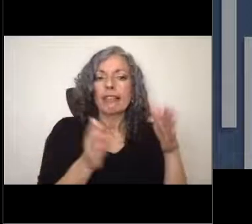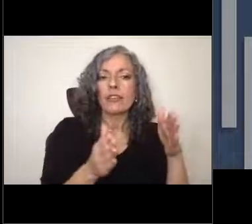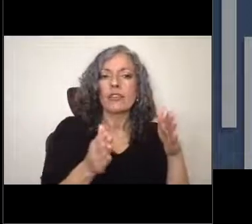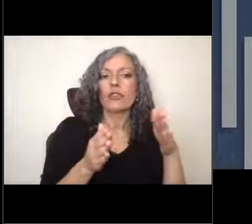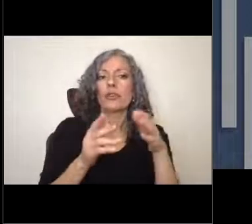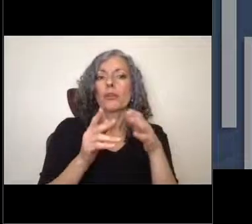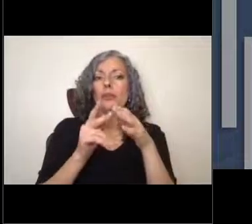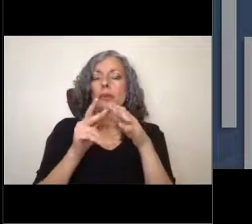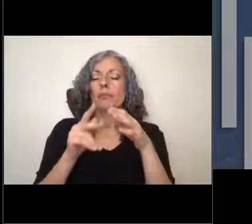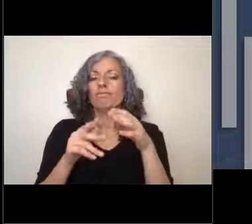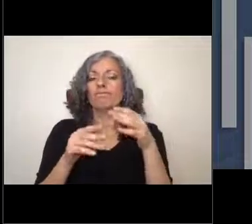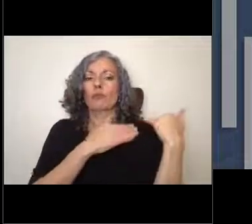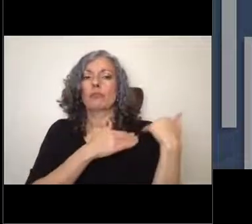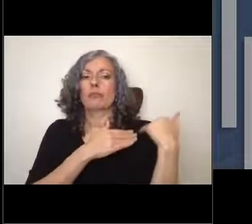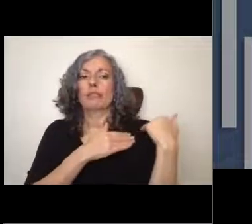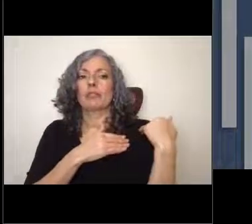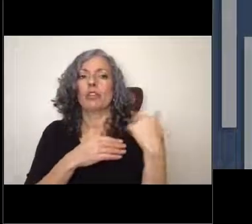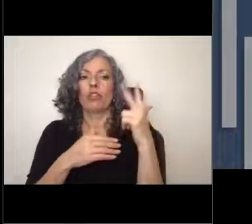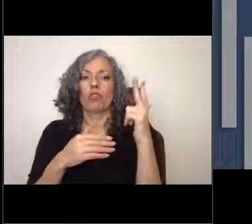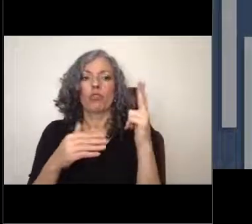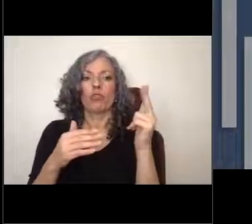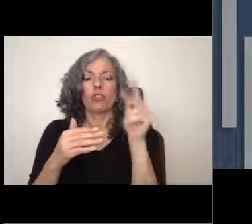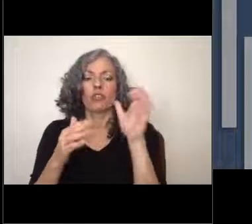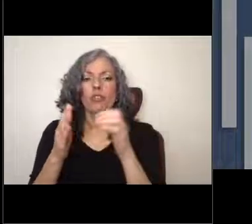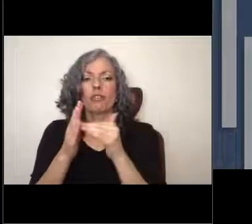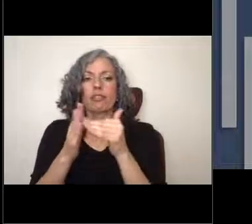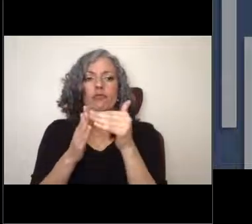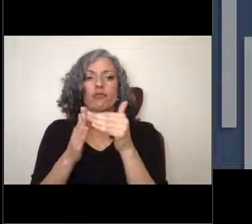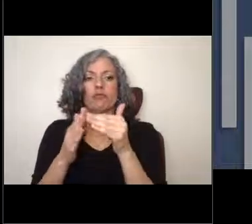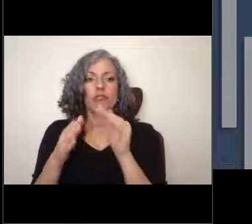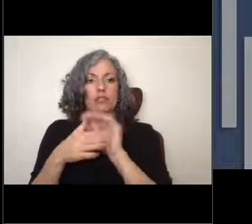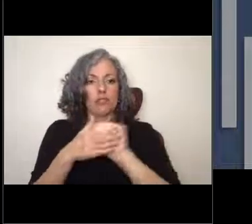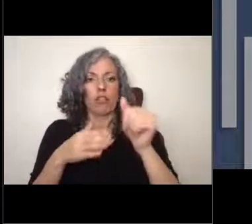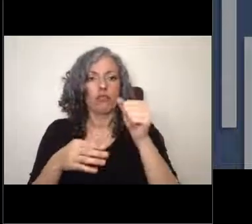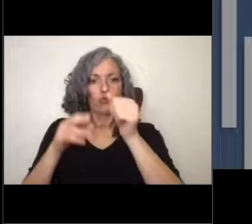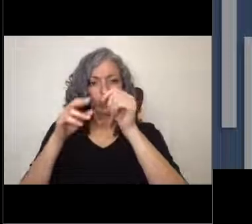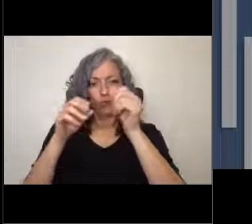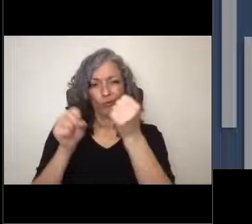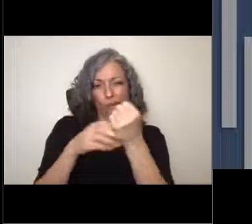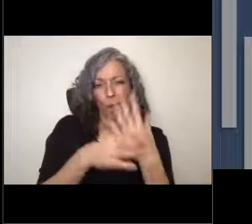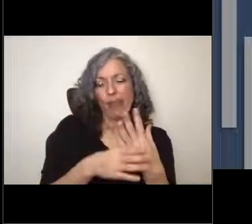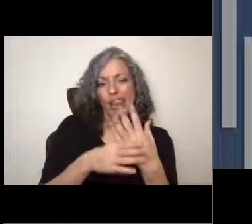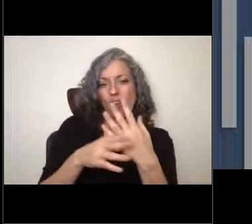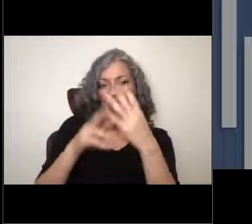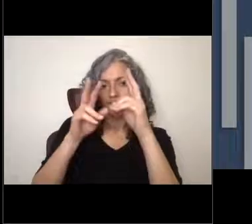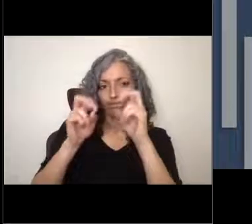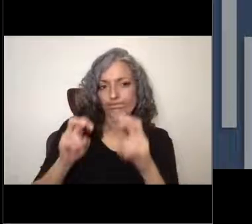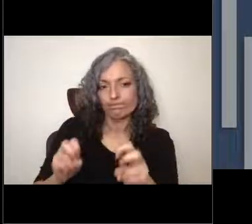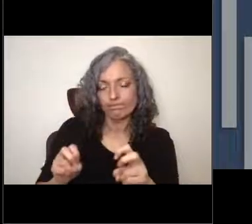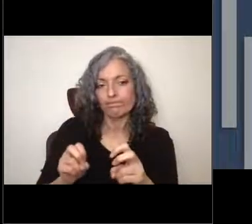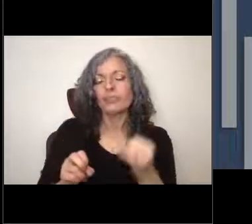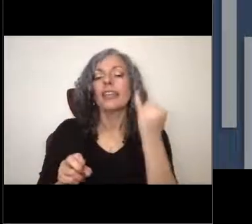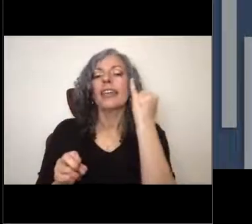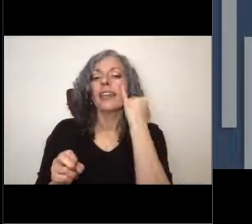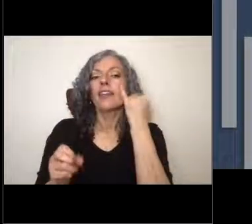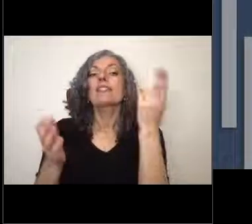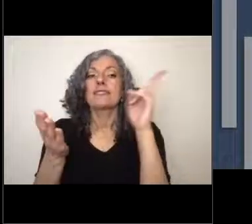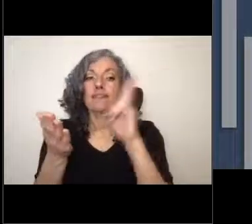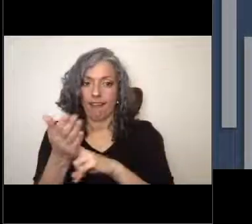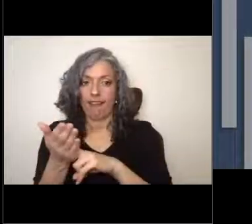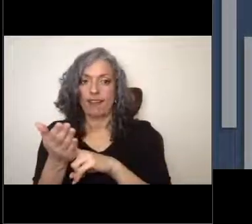and $300,000 for a consulting contract to prepare this assessment. So with the bill signed, we'll be seeking